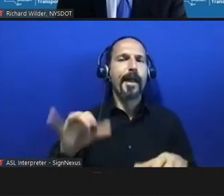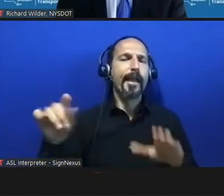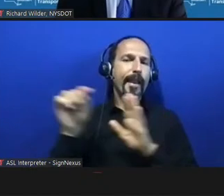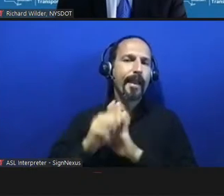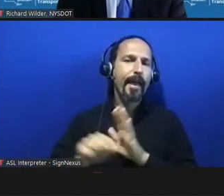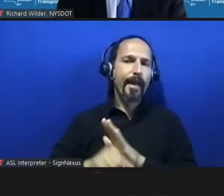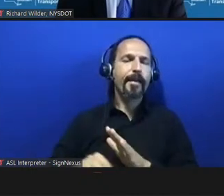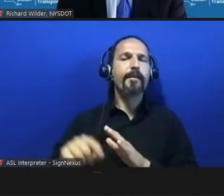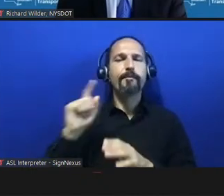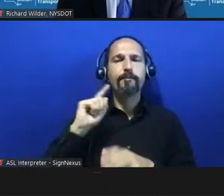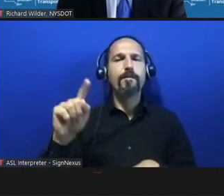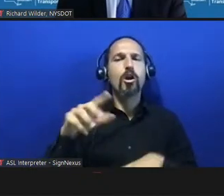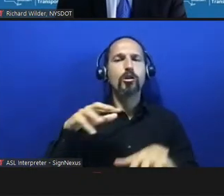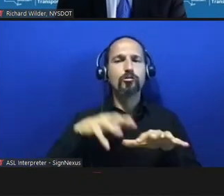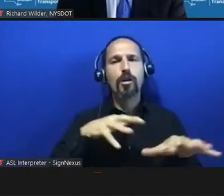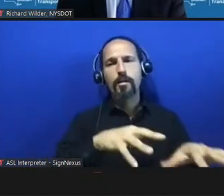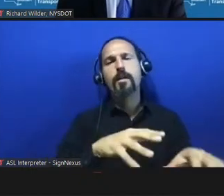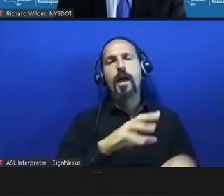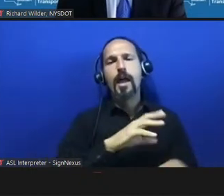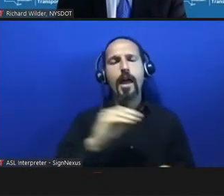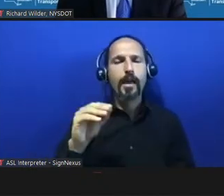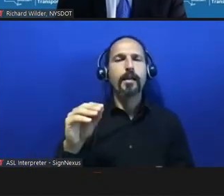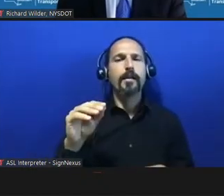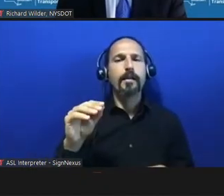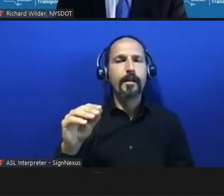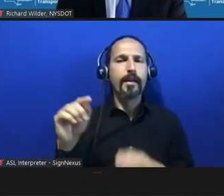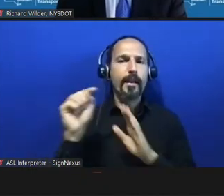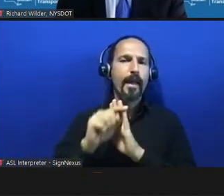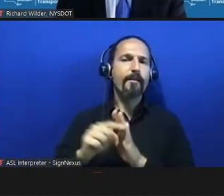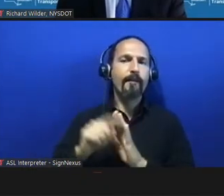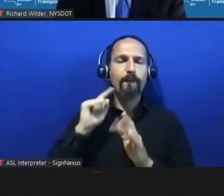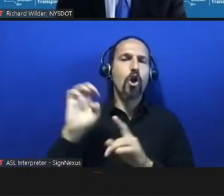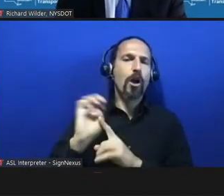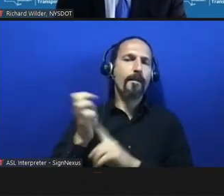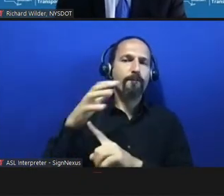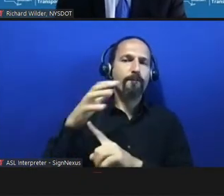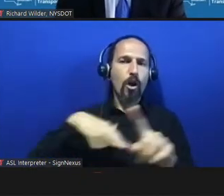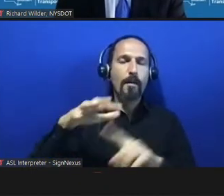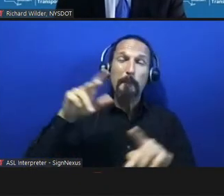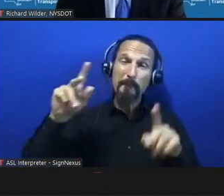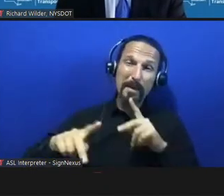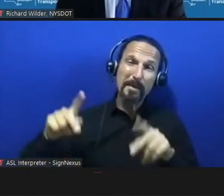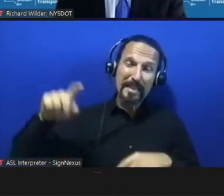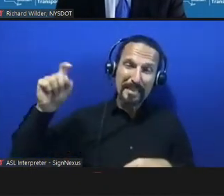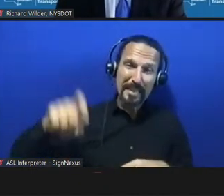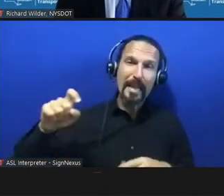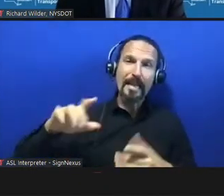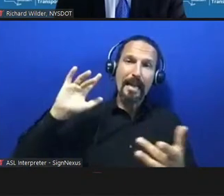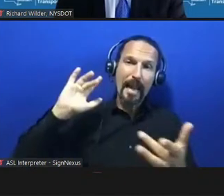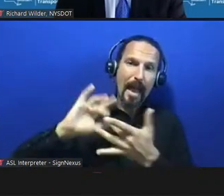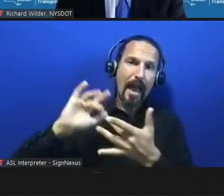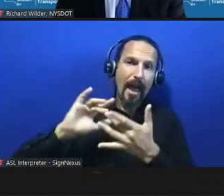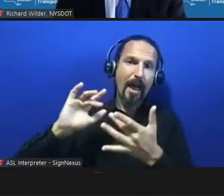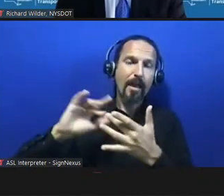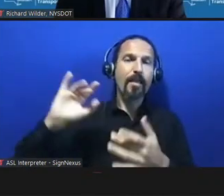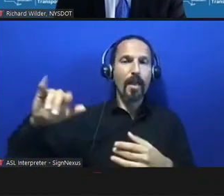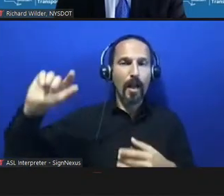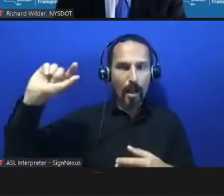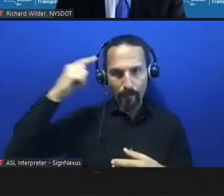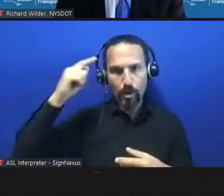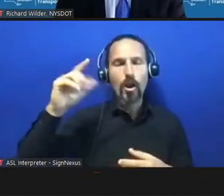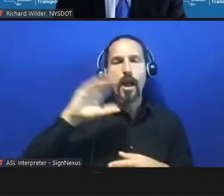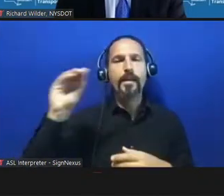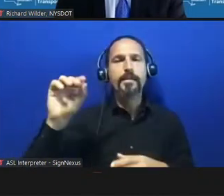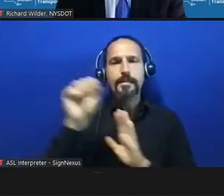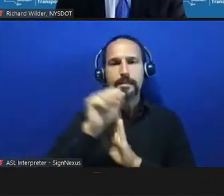congestion and negative effects on the environment people need to contact Governor and state